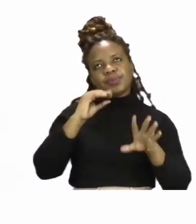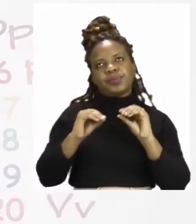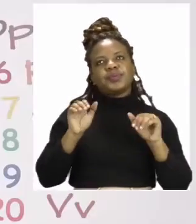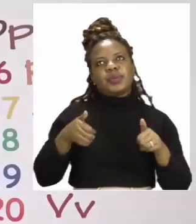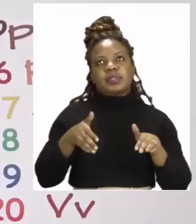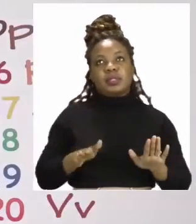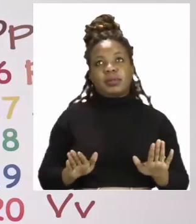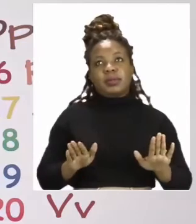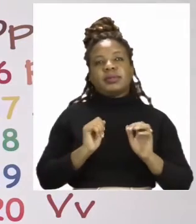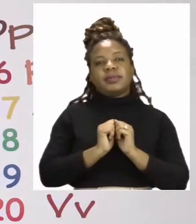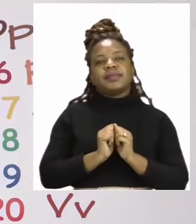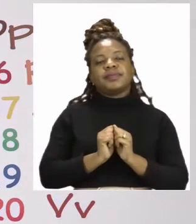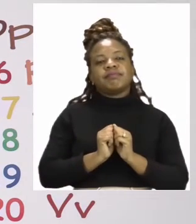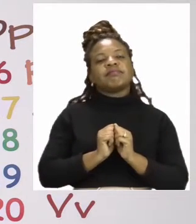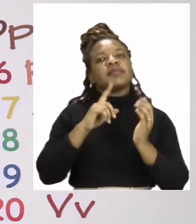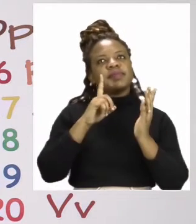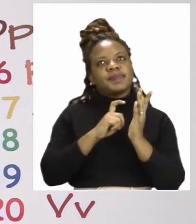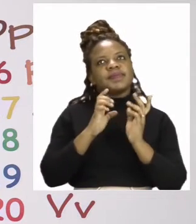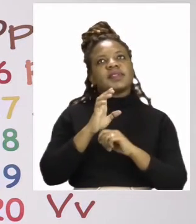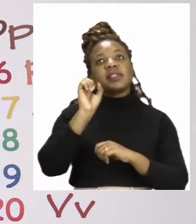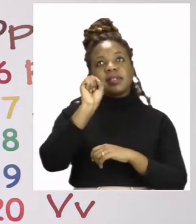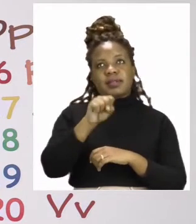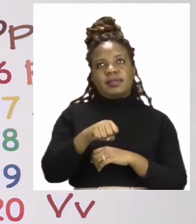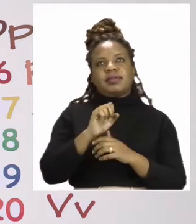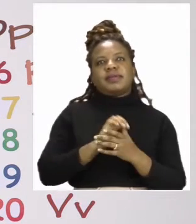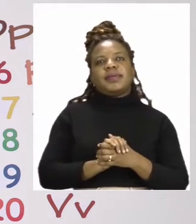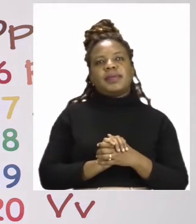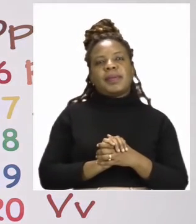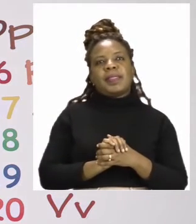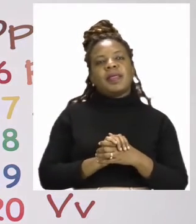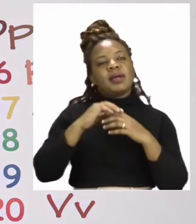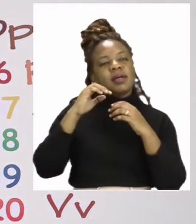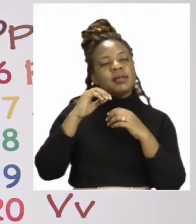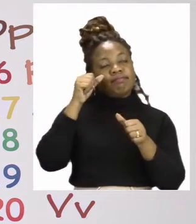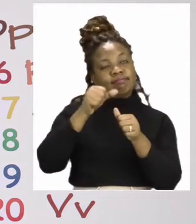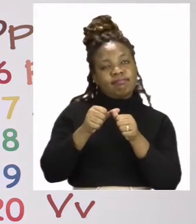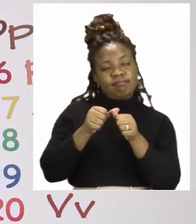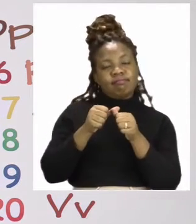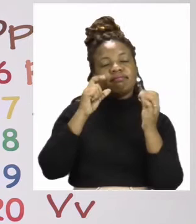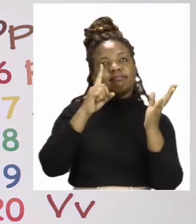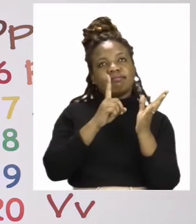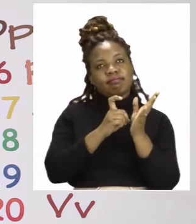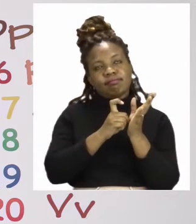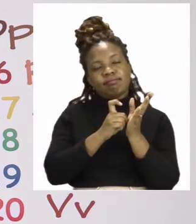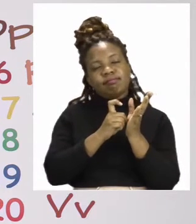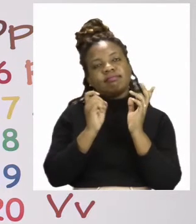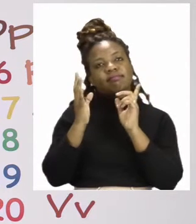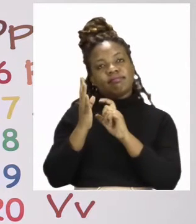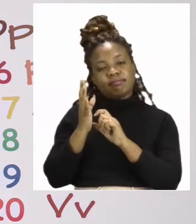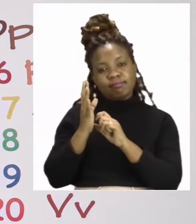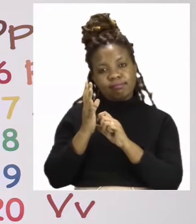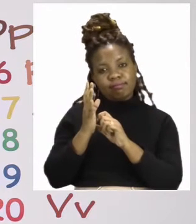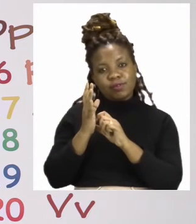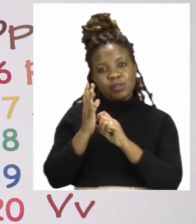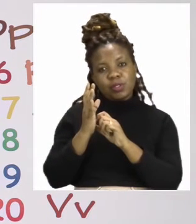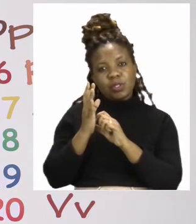boys and girls, we need to sanitize. Remember, Using sanitizer means that we're protecting